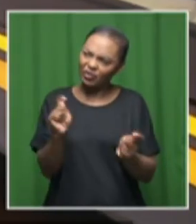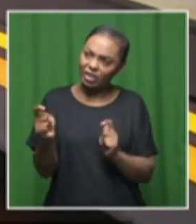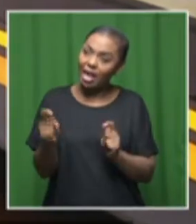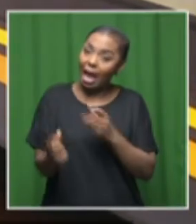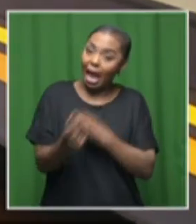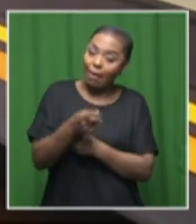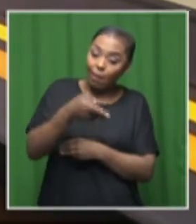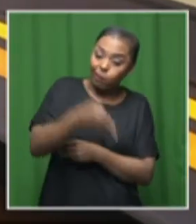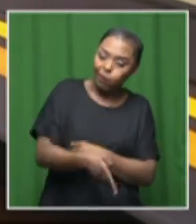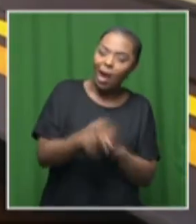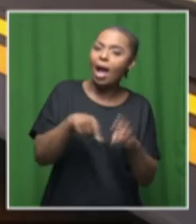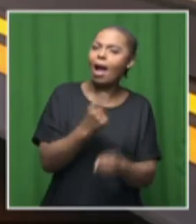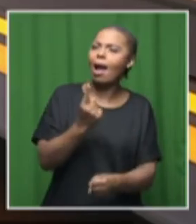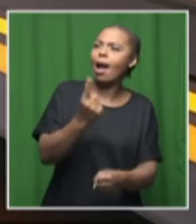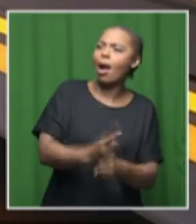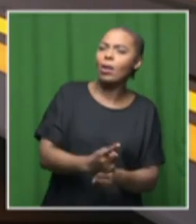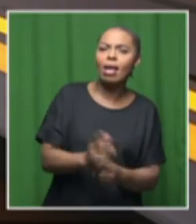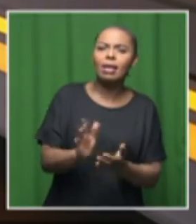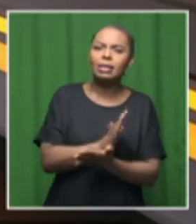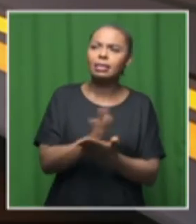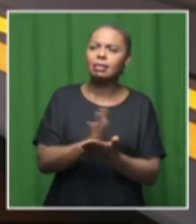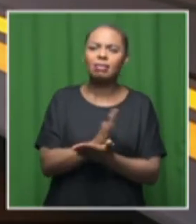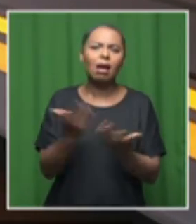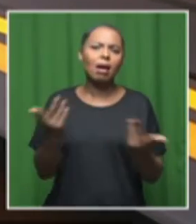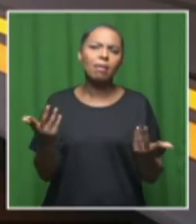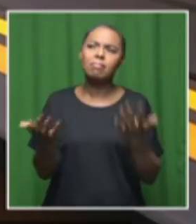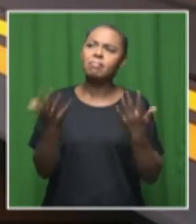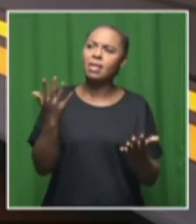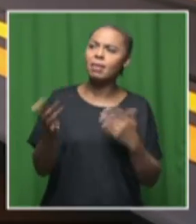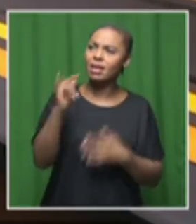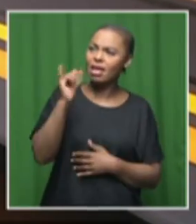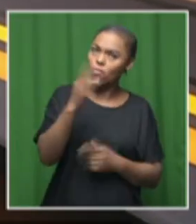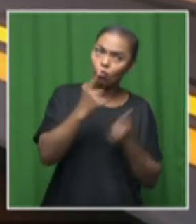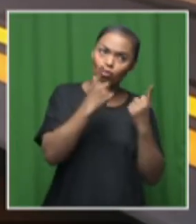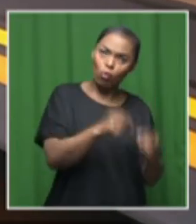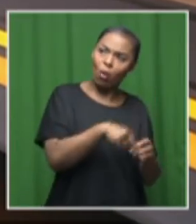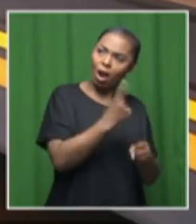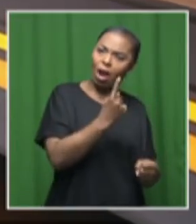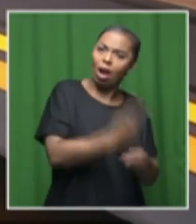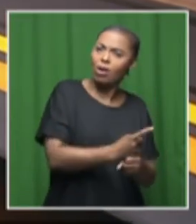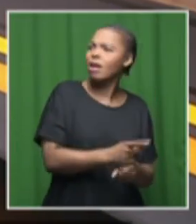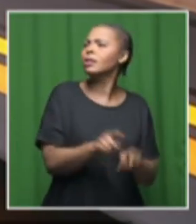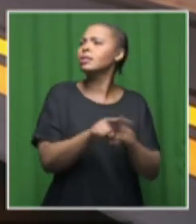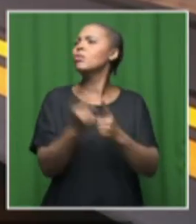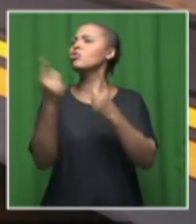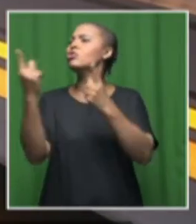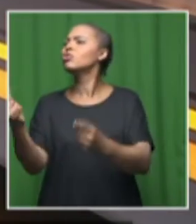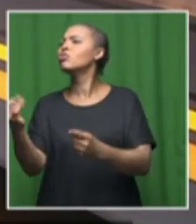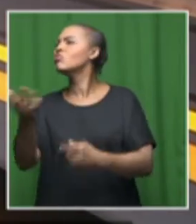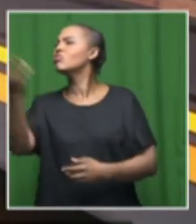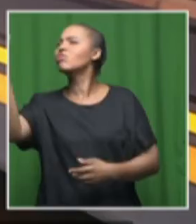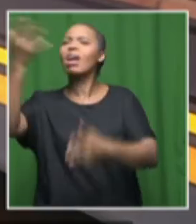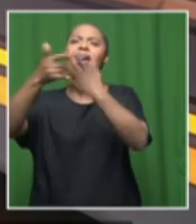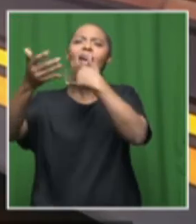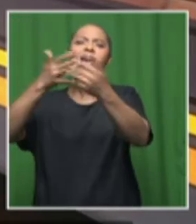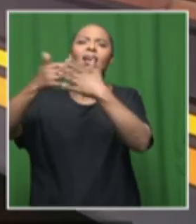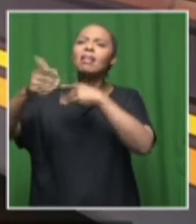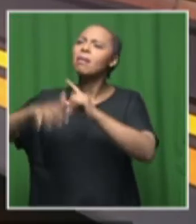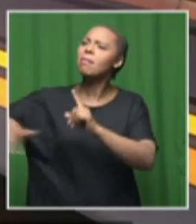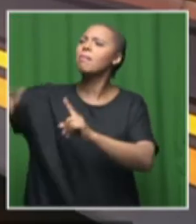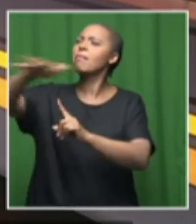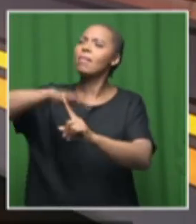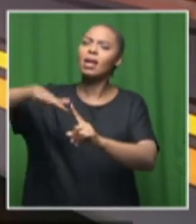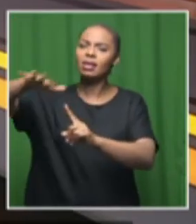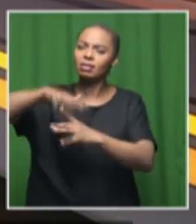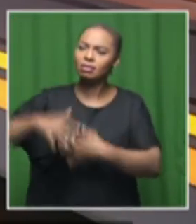and some cynics would say if you can get away with it in Gauteng, you can probably get away with it anywhere.